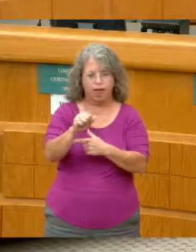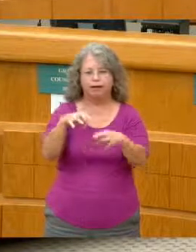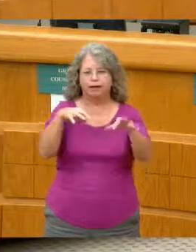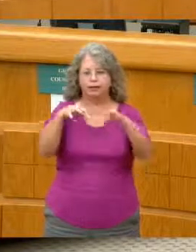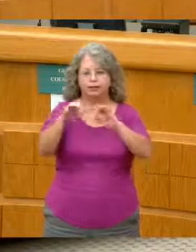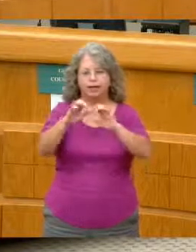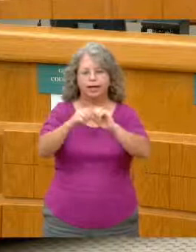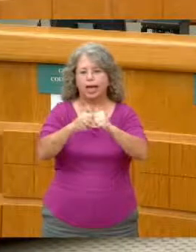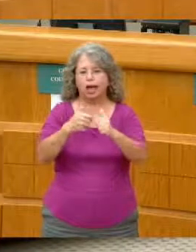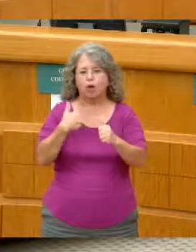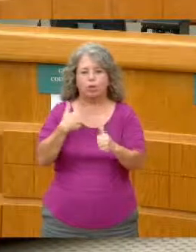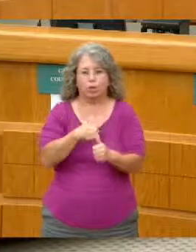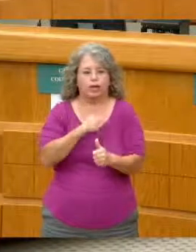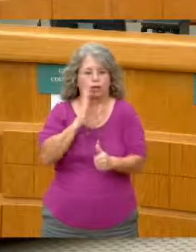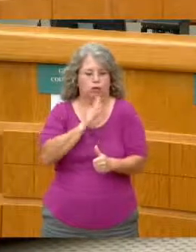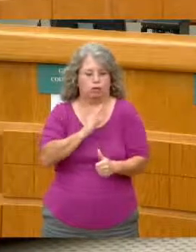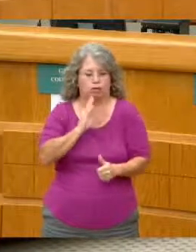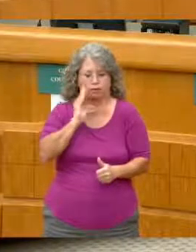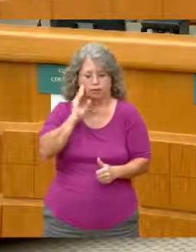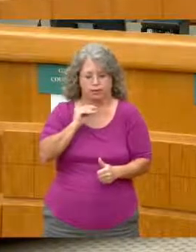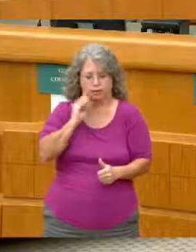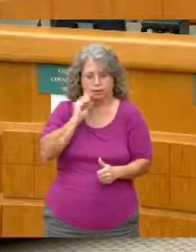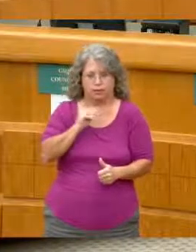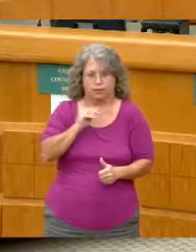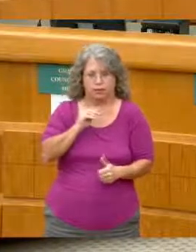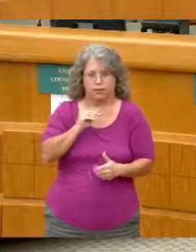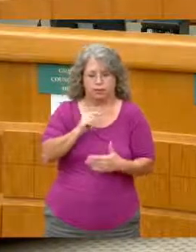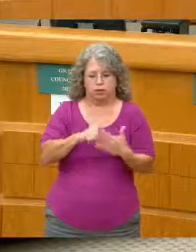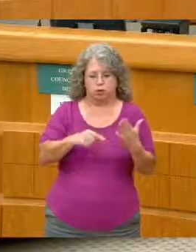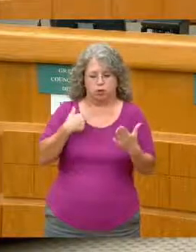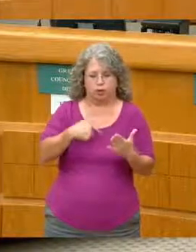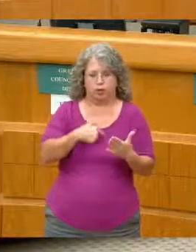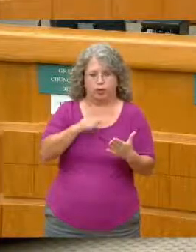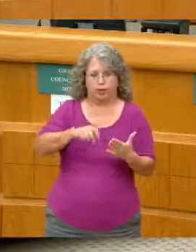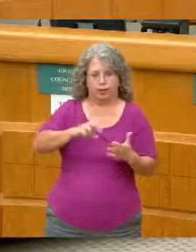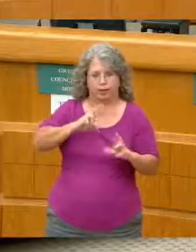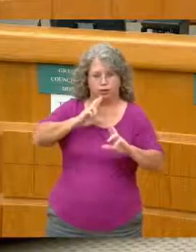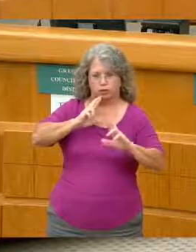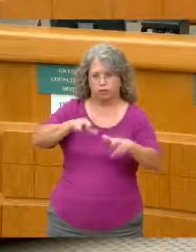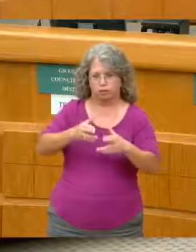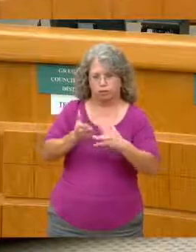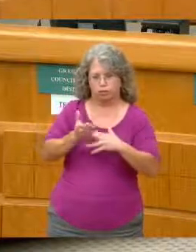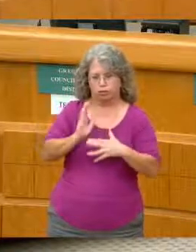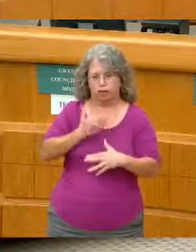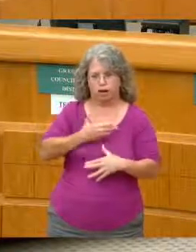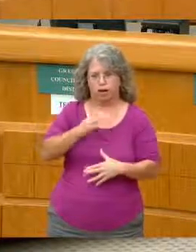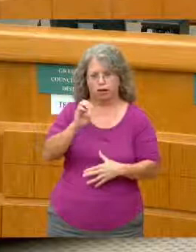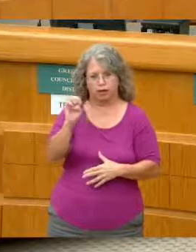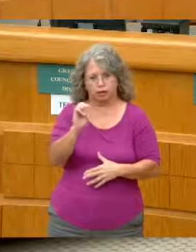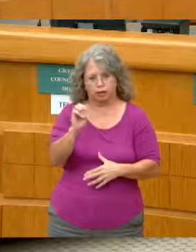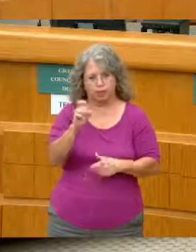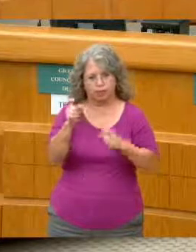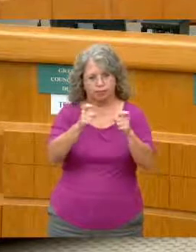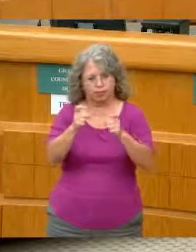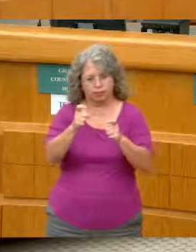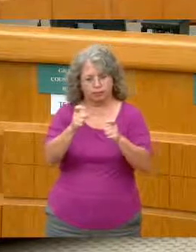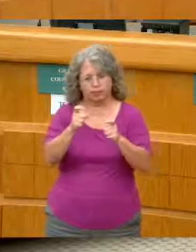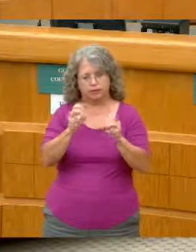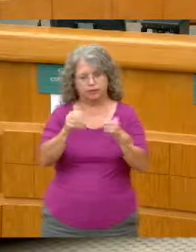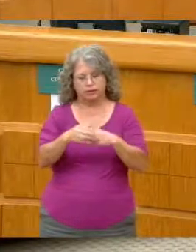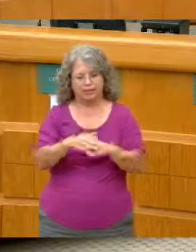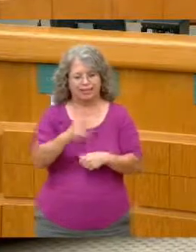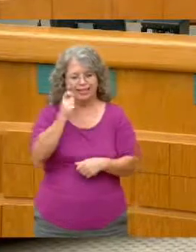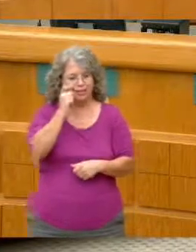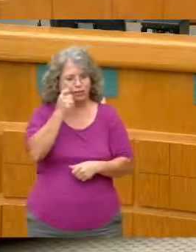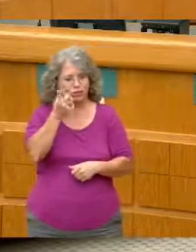Let me tell you how it's going to impact us here and how we think that we needed to respond through emergency management.